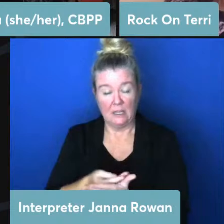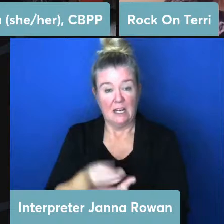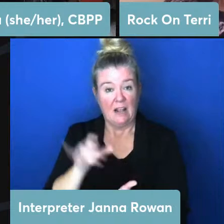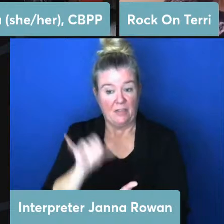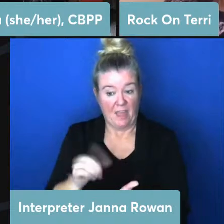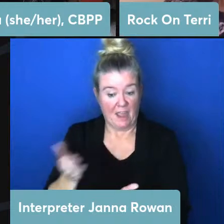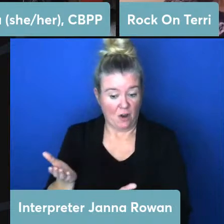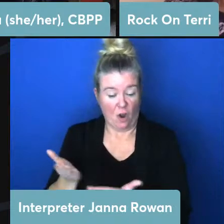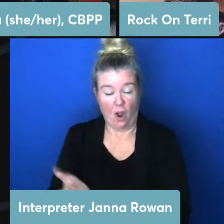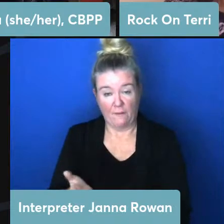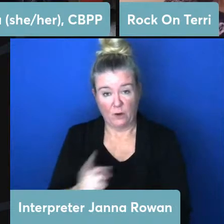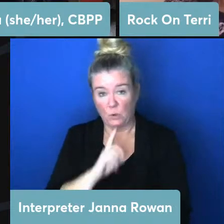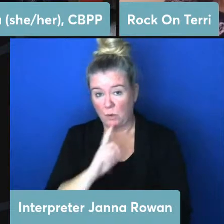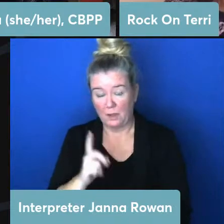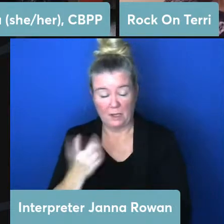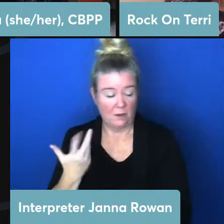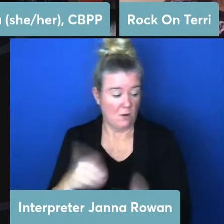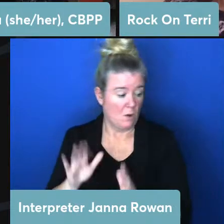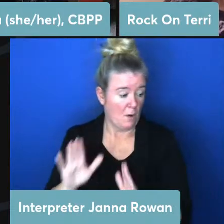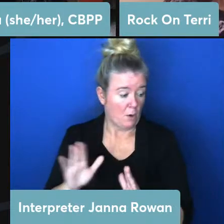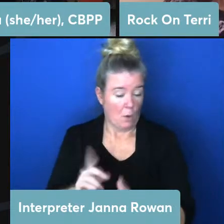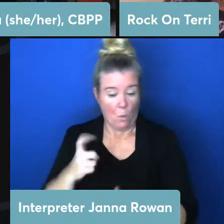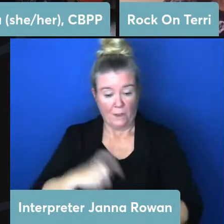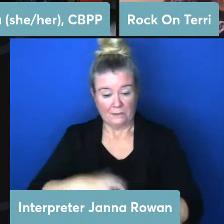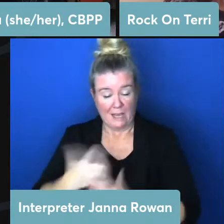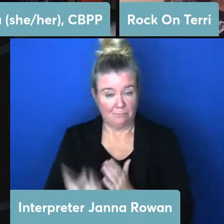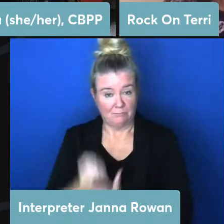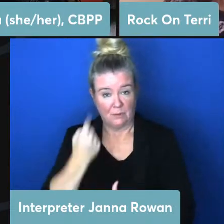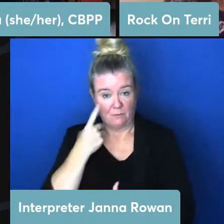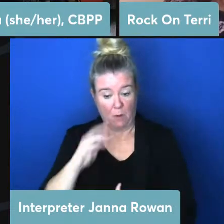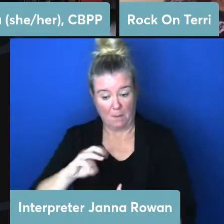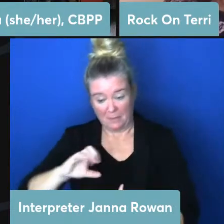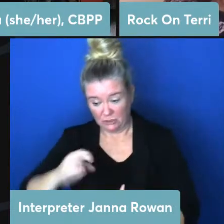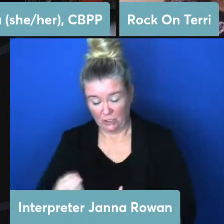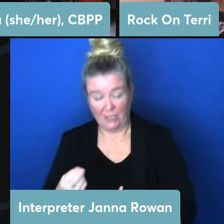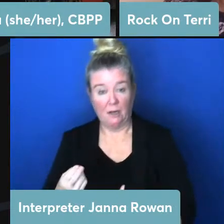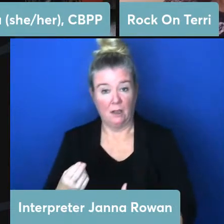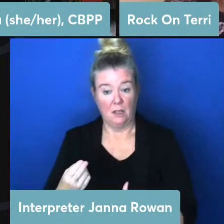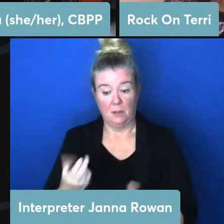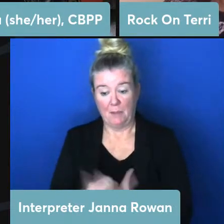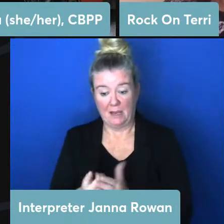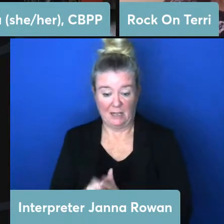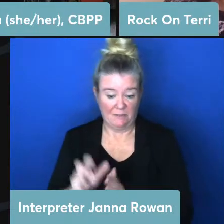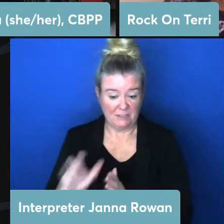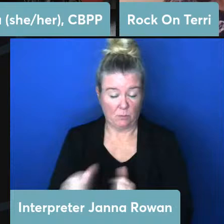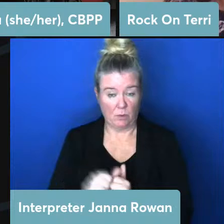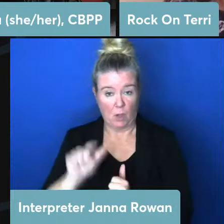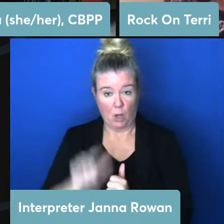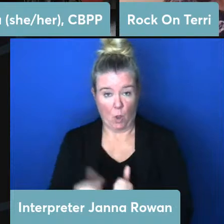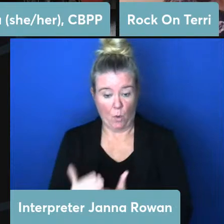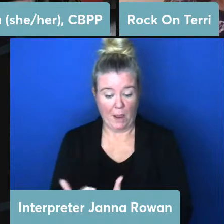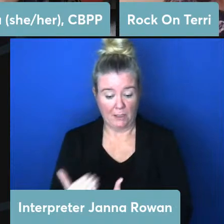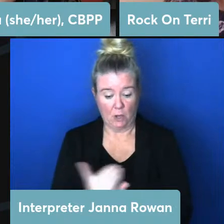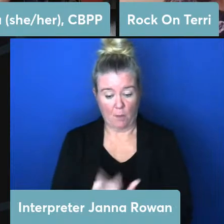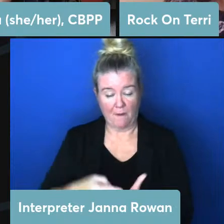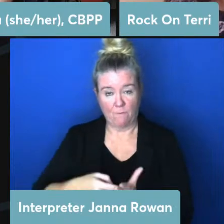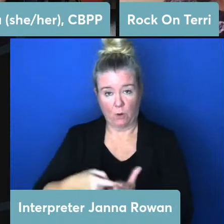offered a really remarkable one-time opportunity for Michigan to make a significant investment in low-income affordable housing.